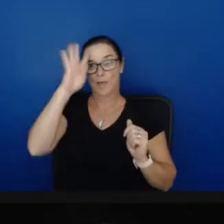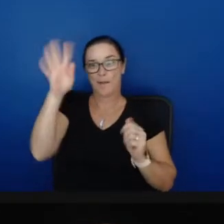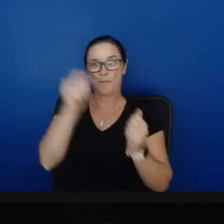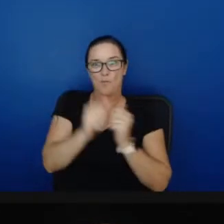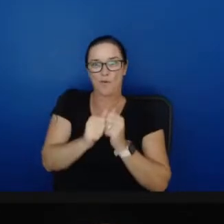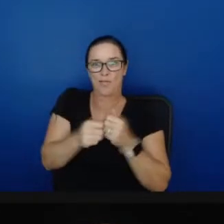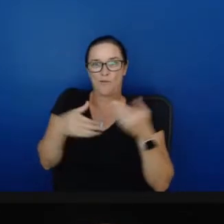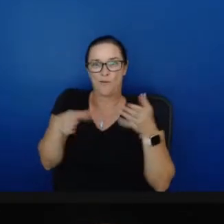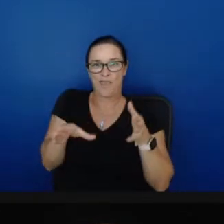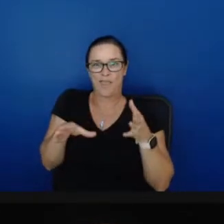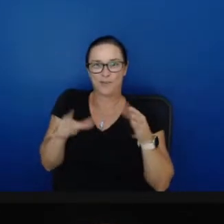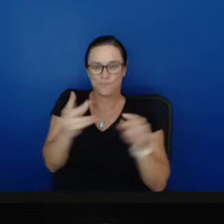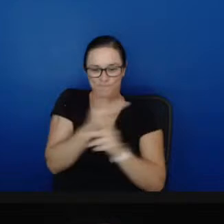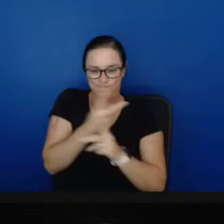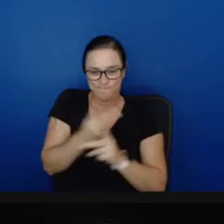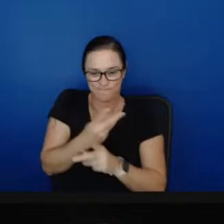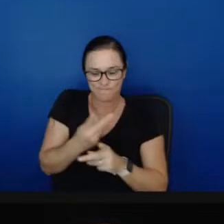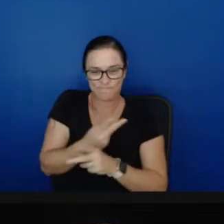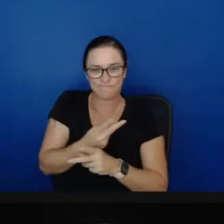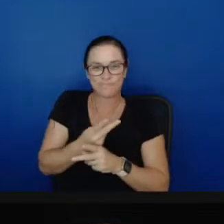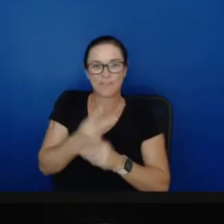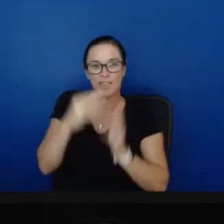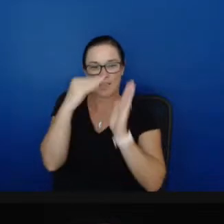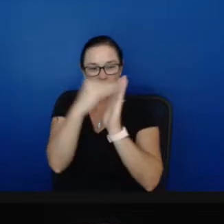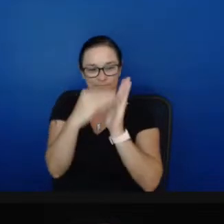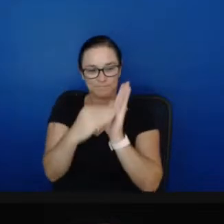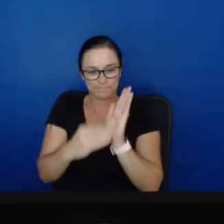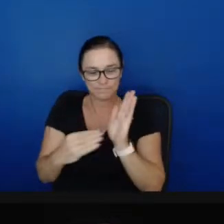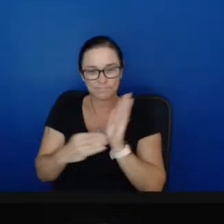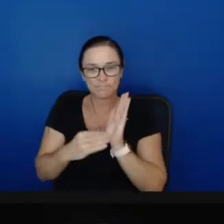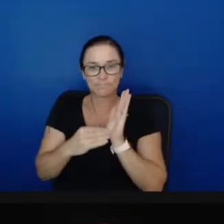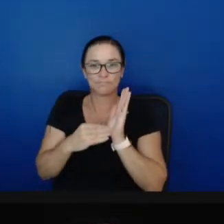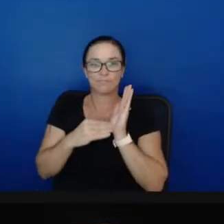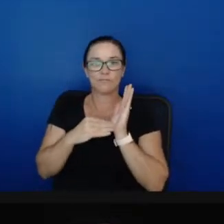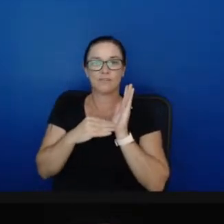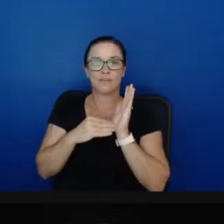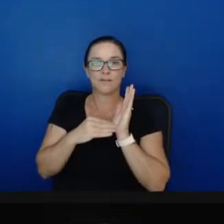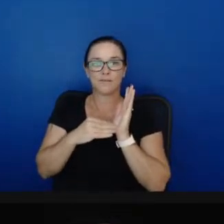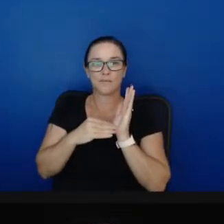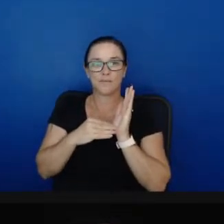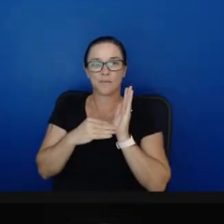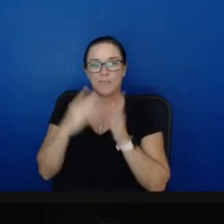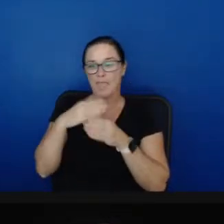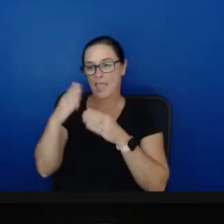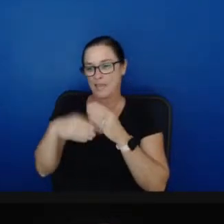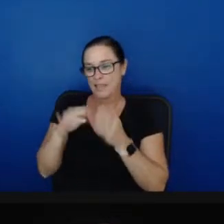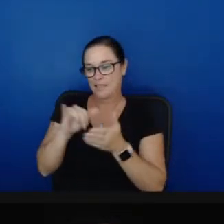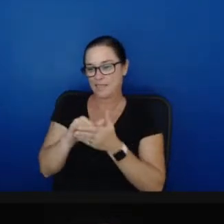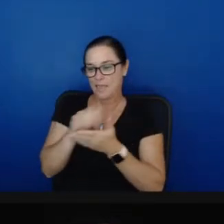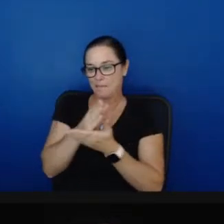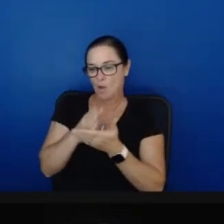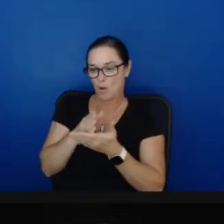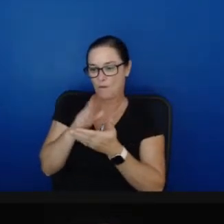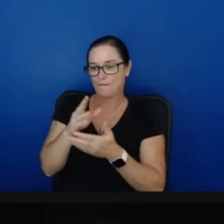it to document the ending of that phase of lava moving through